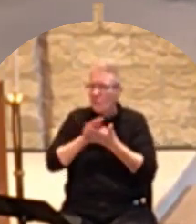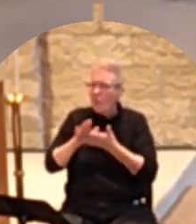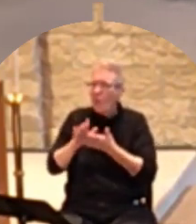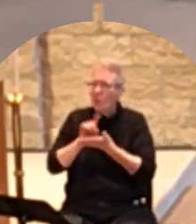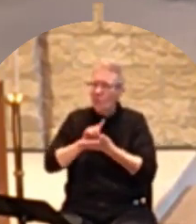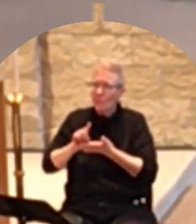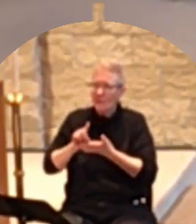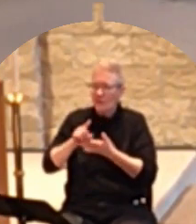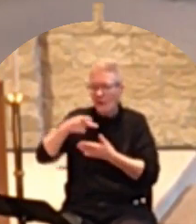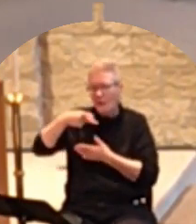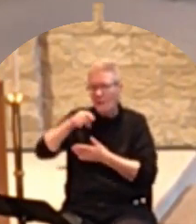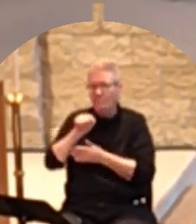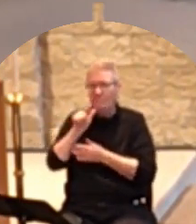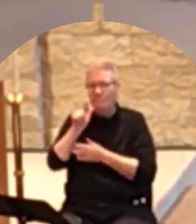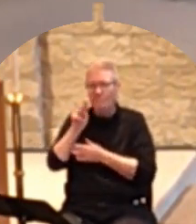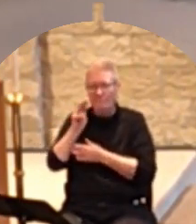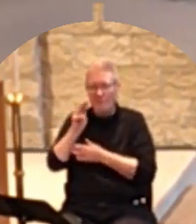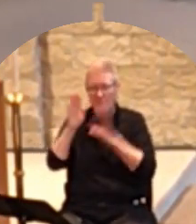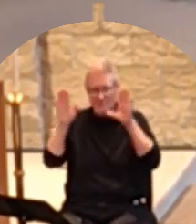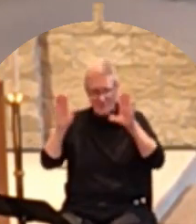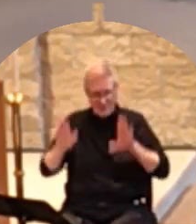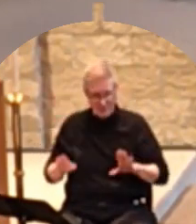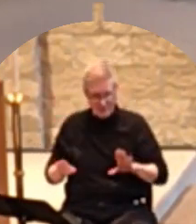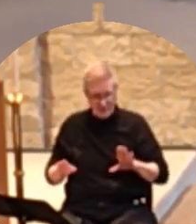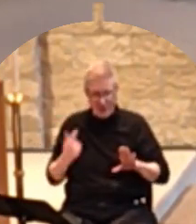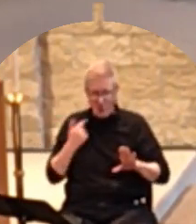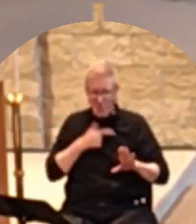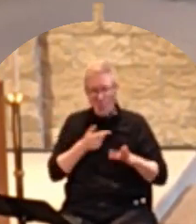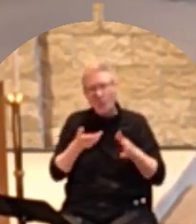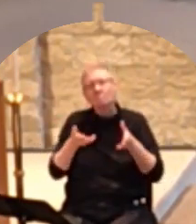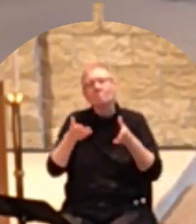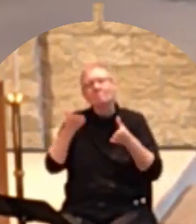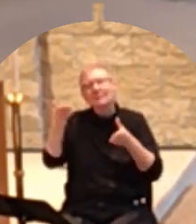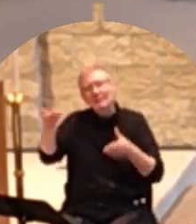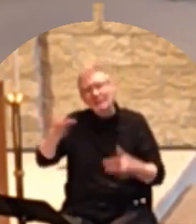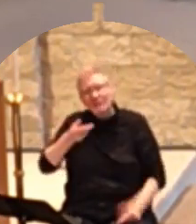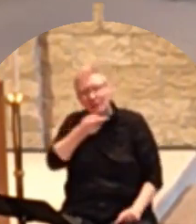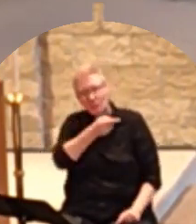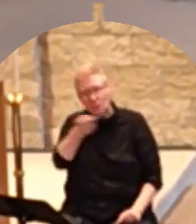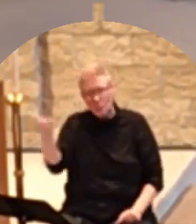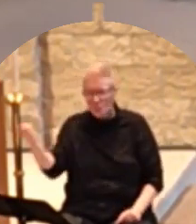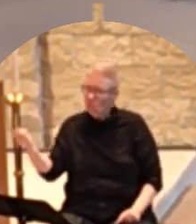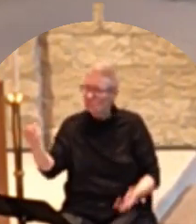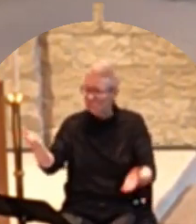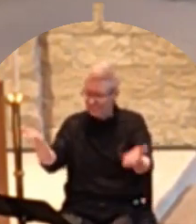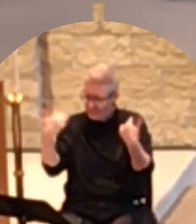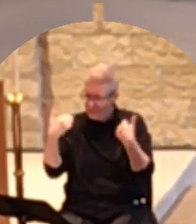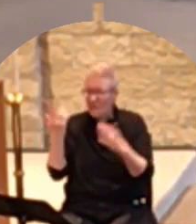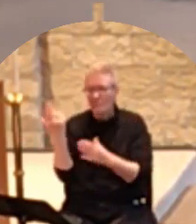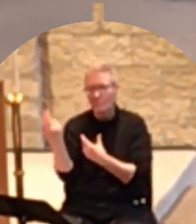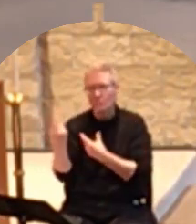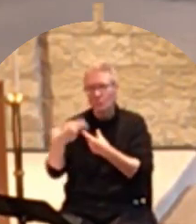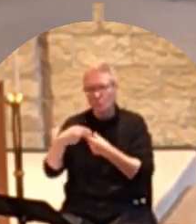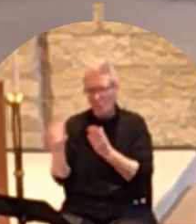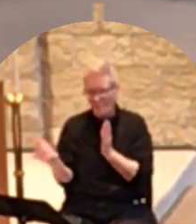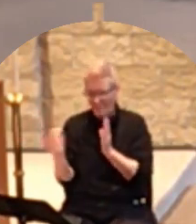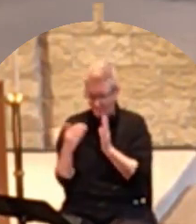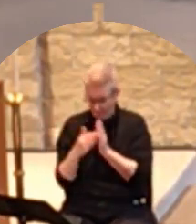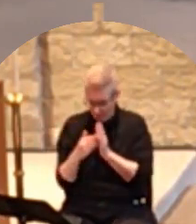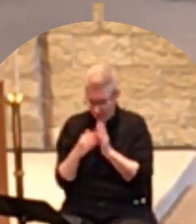Sunday. We invite you to come and join us again as, again, we celebrate the entrance of Jesus into that holy